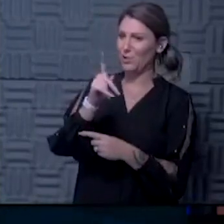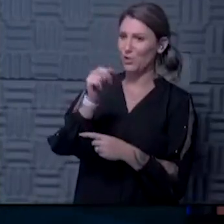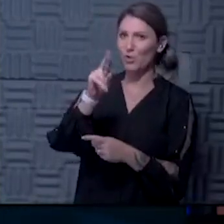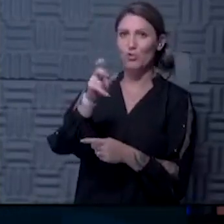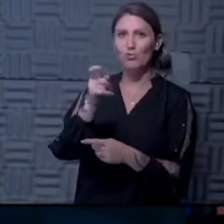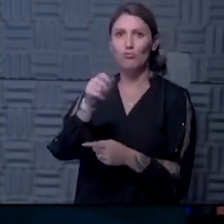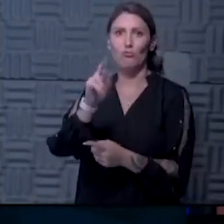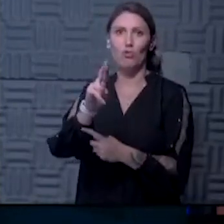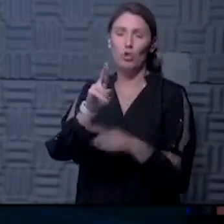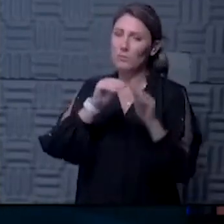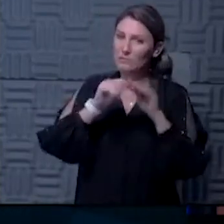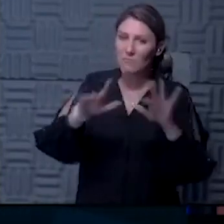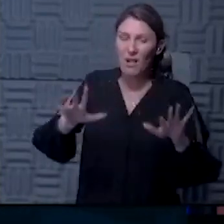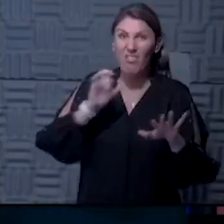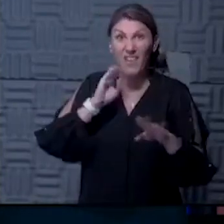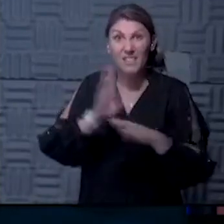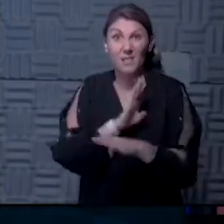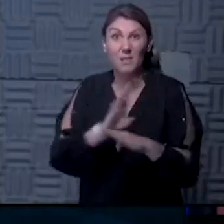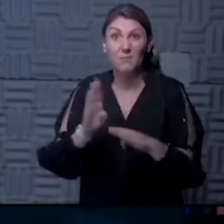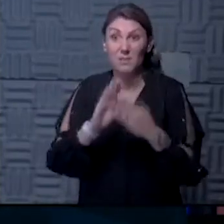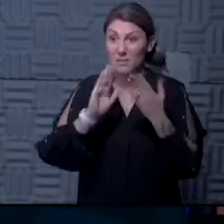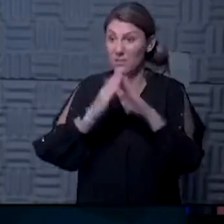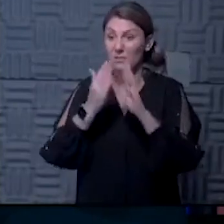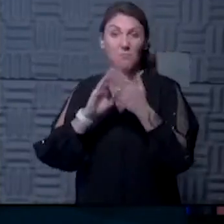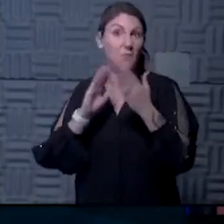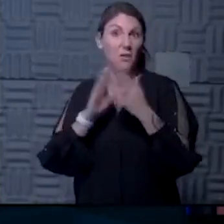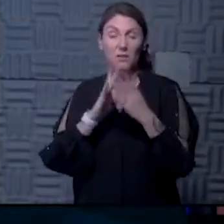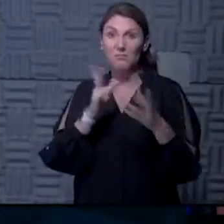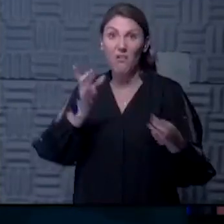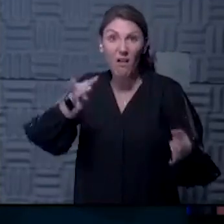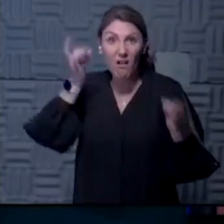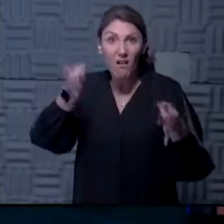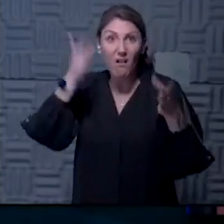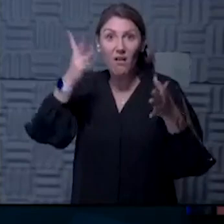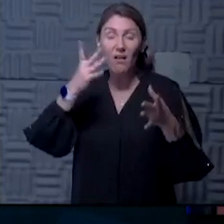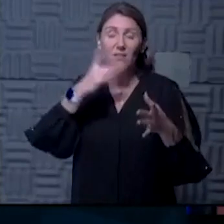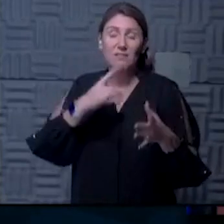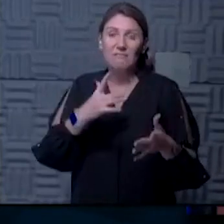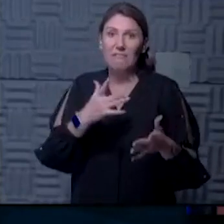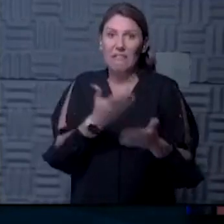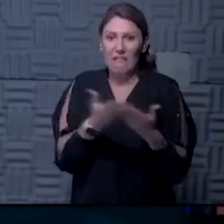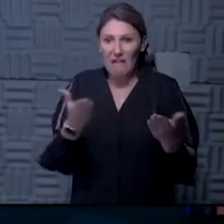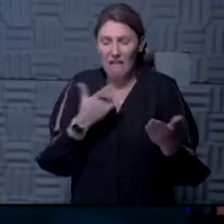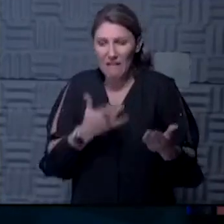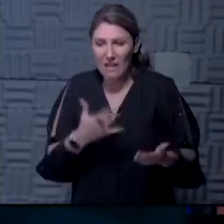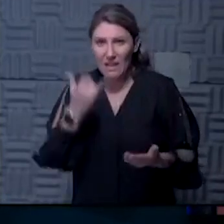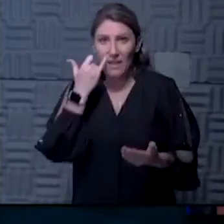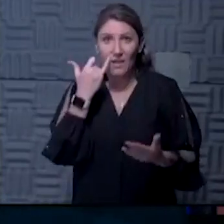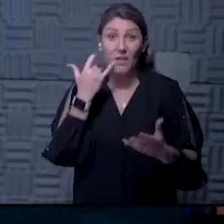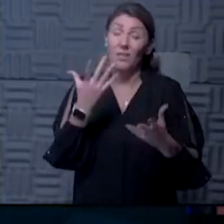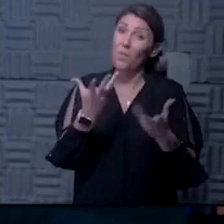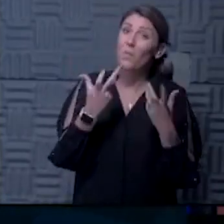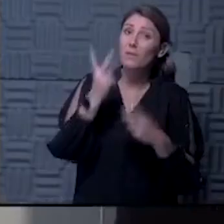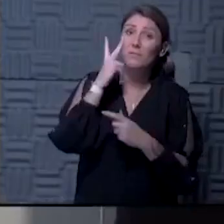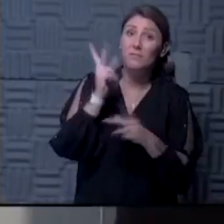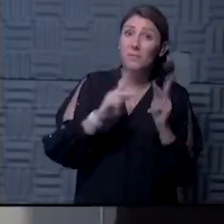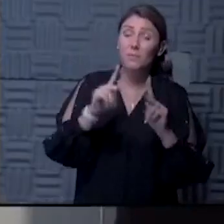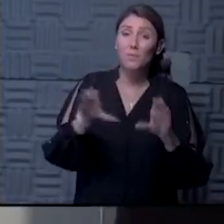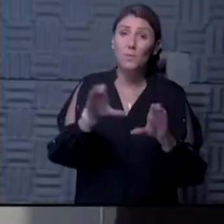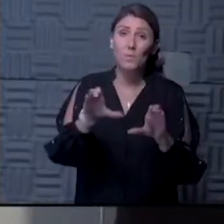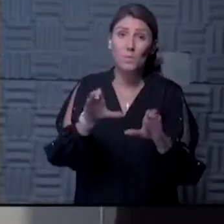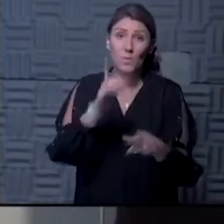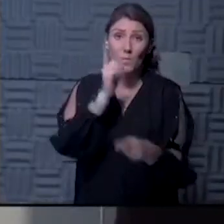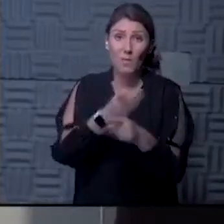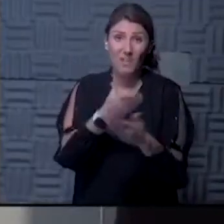be the business community's worst nightmare. That could close a business forever. So they got to be wanting to see people do the right thing here.